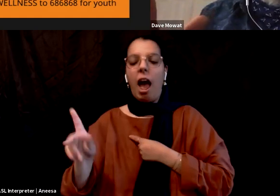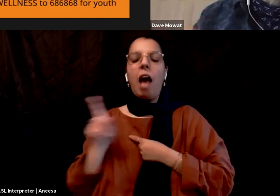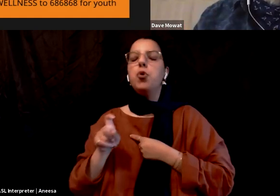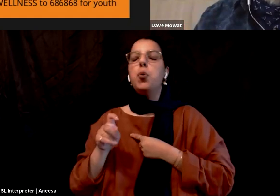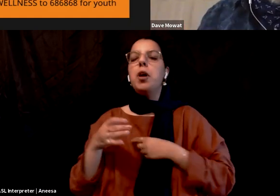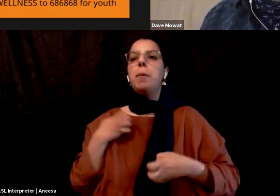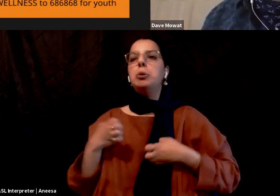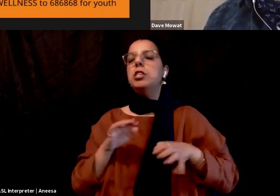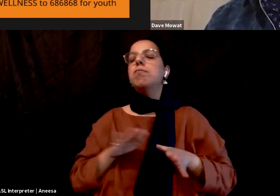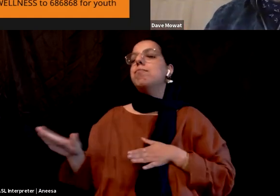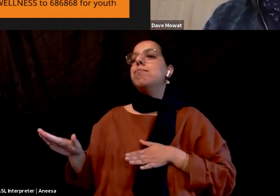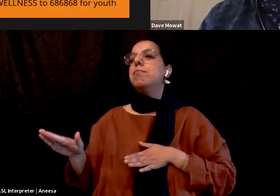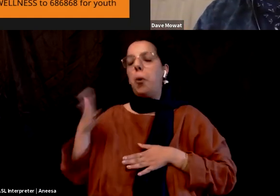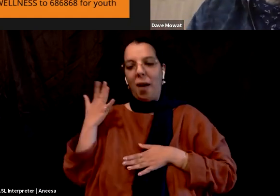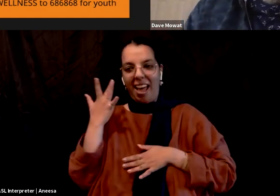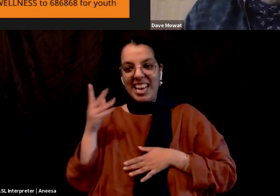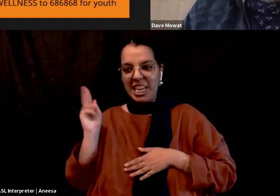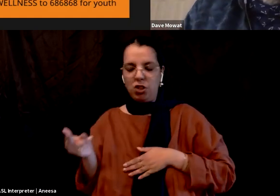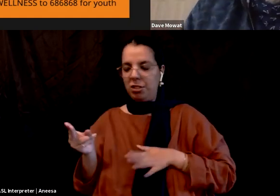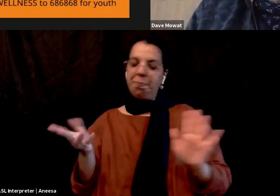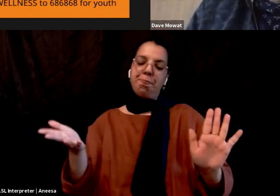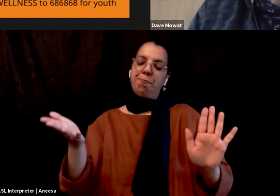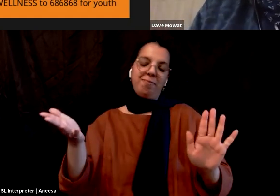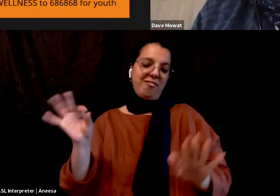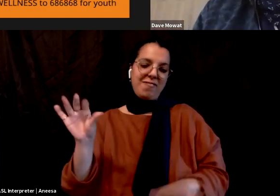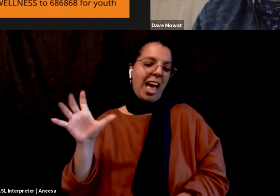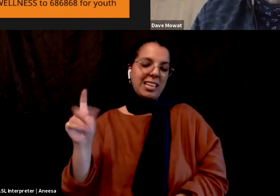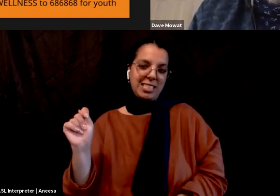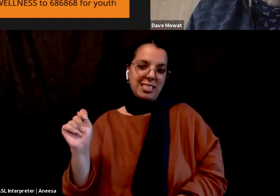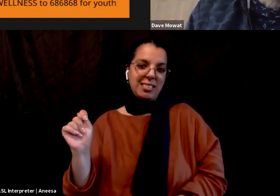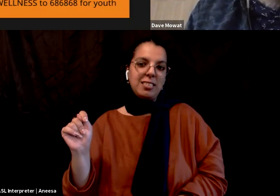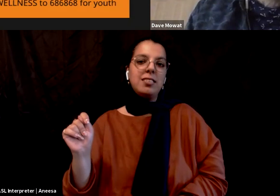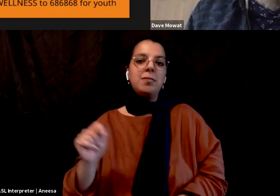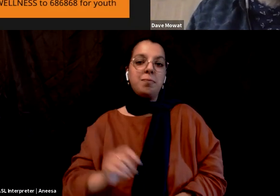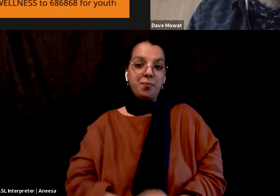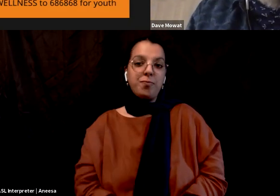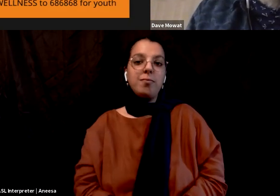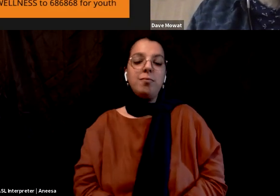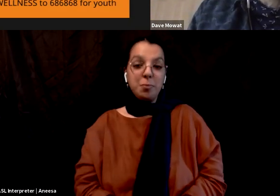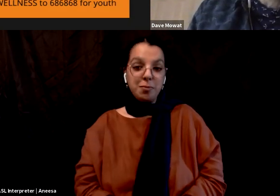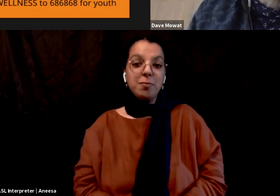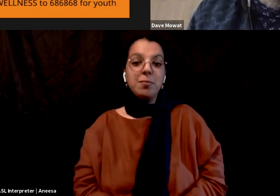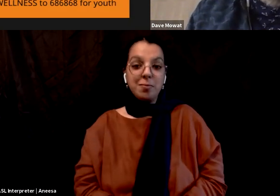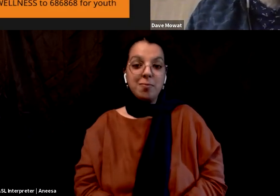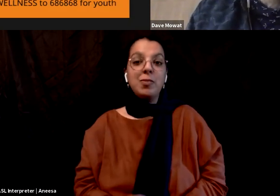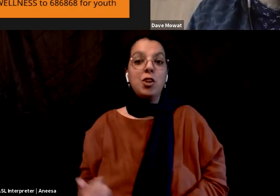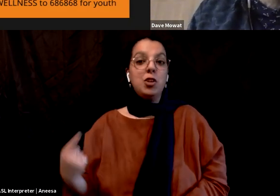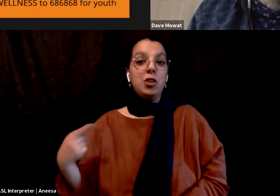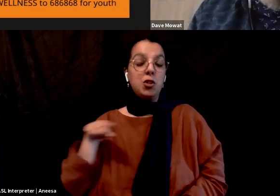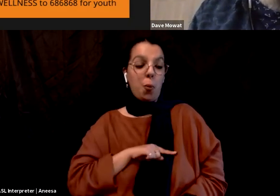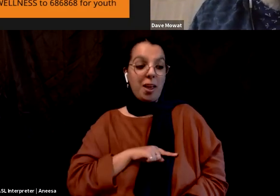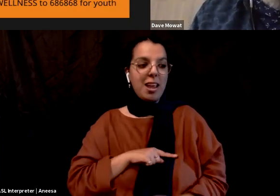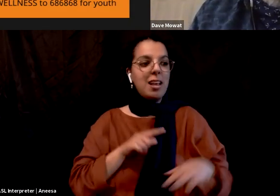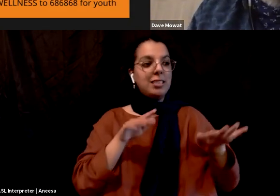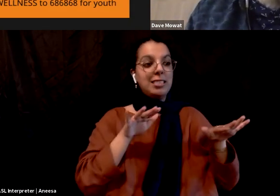record. And so that's the way it was. Our people were not impressed with the fact that the Mohawks would be coming in